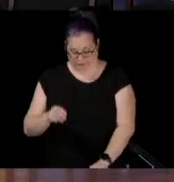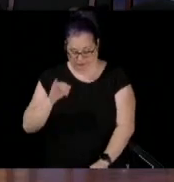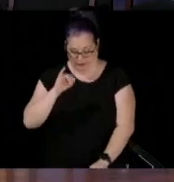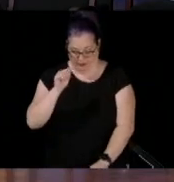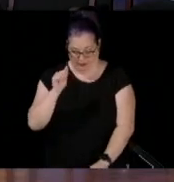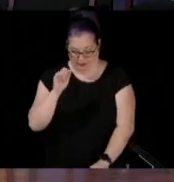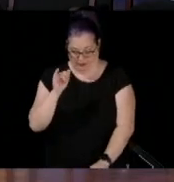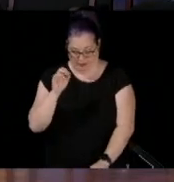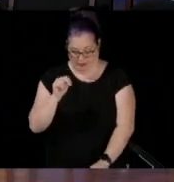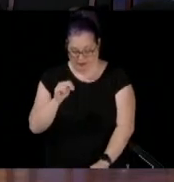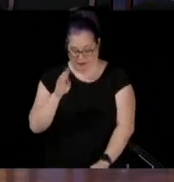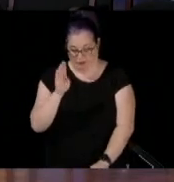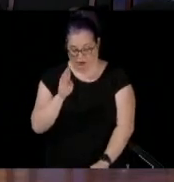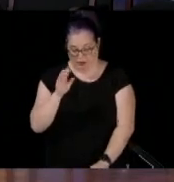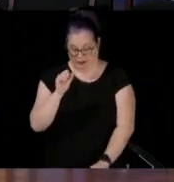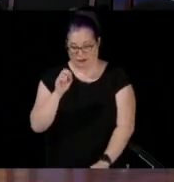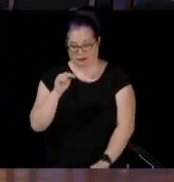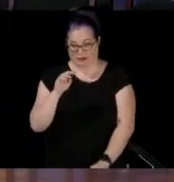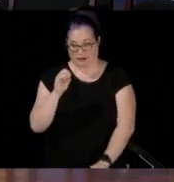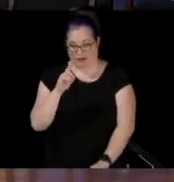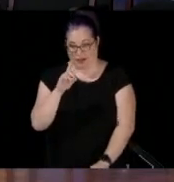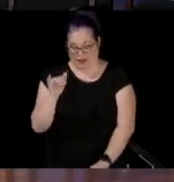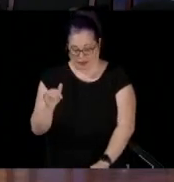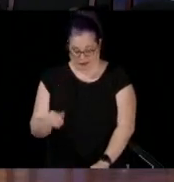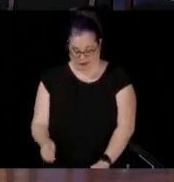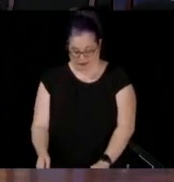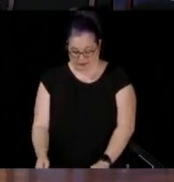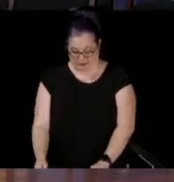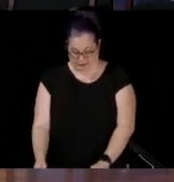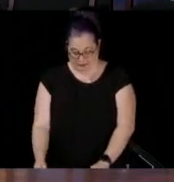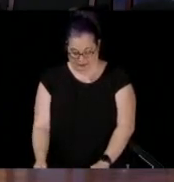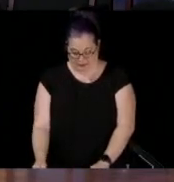Ian Brennan Snoddy.